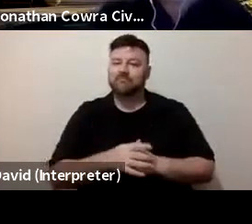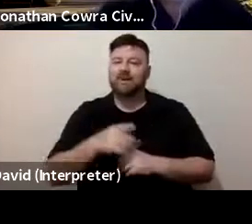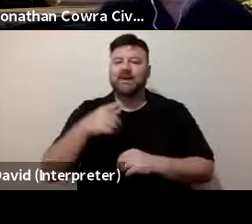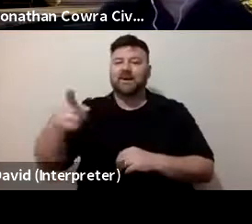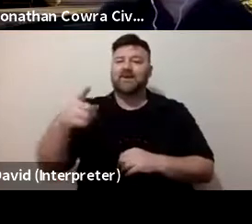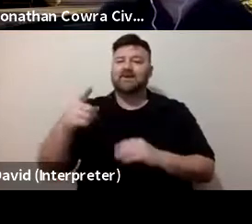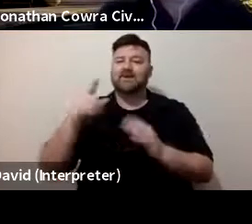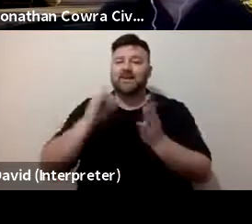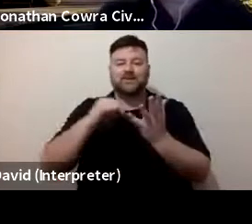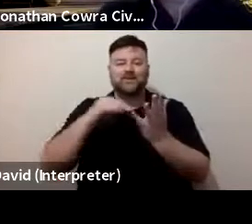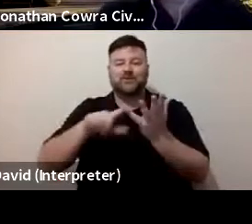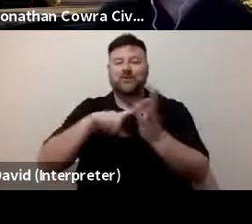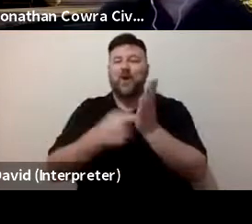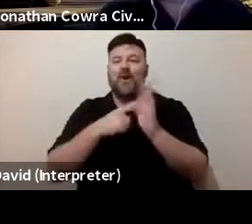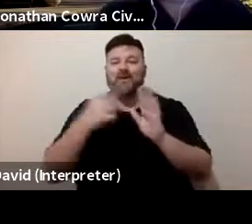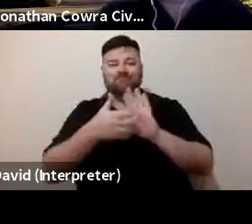there.